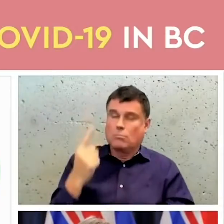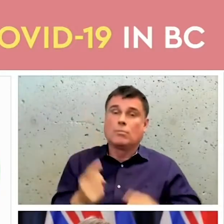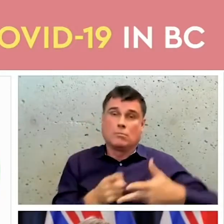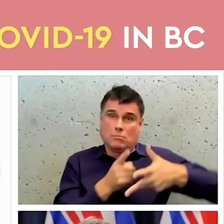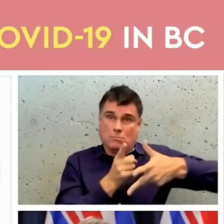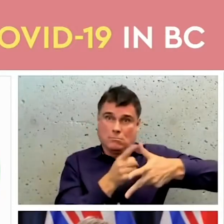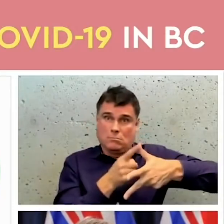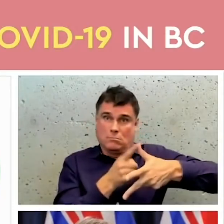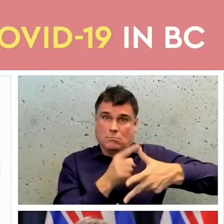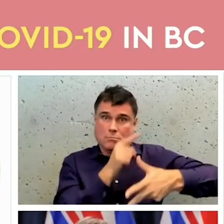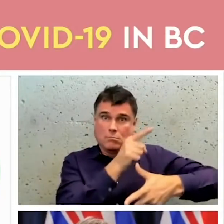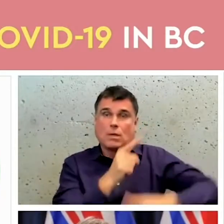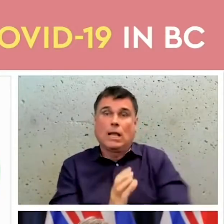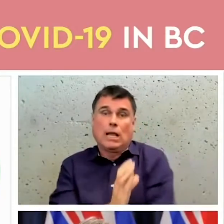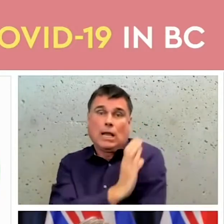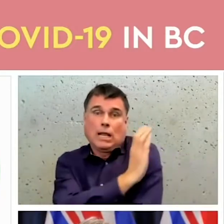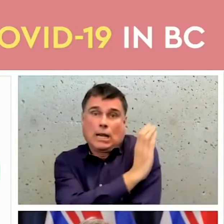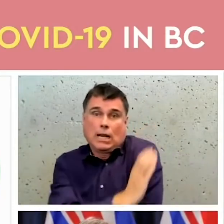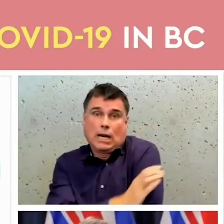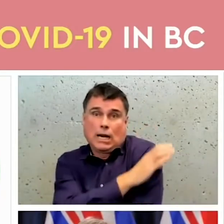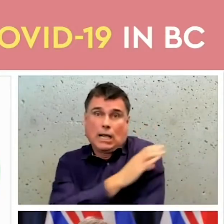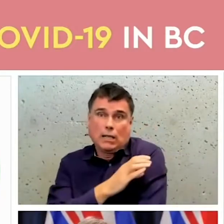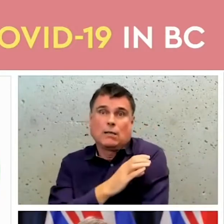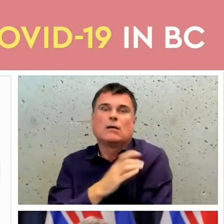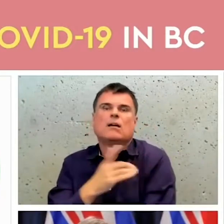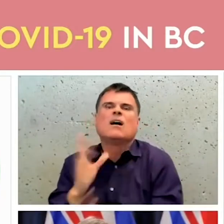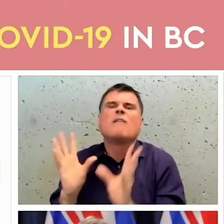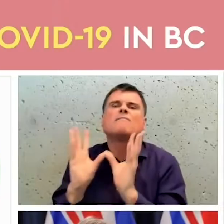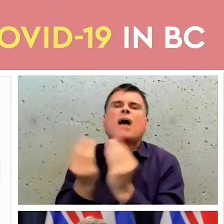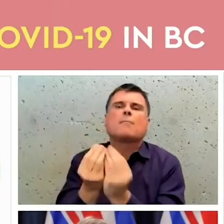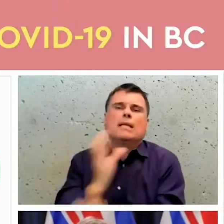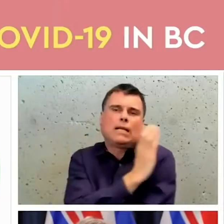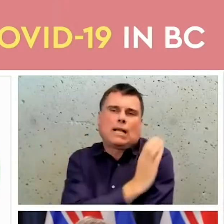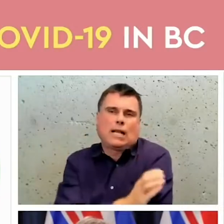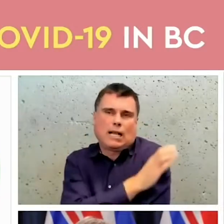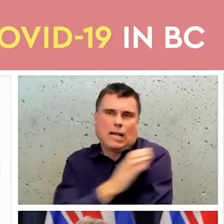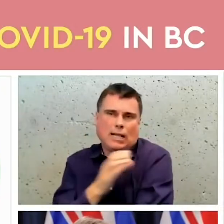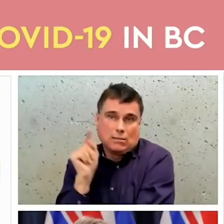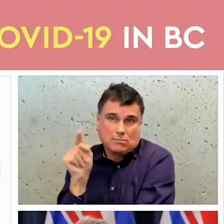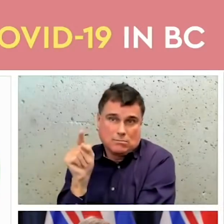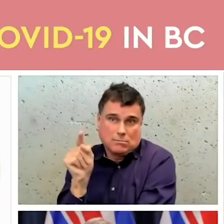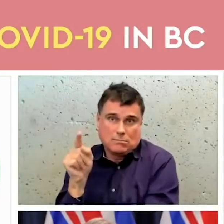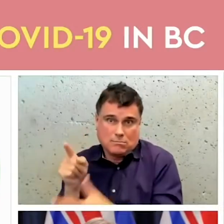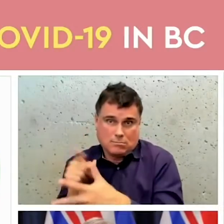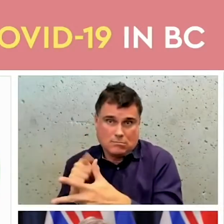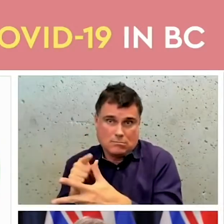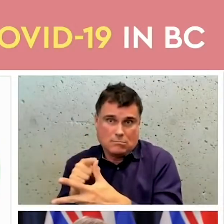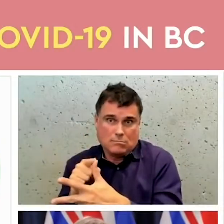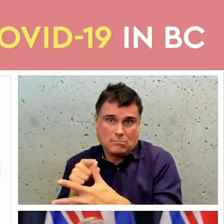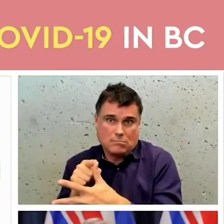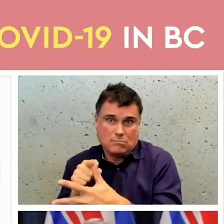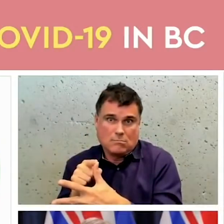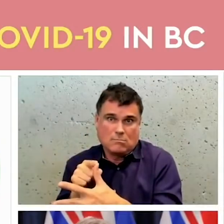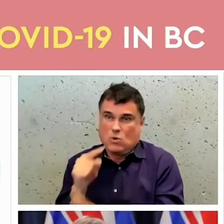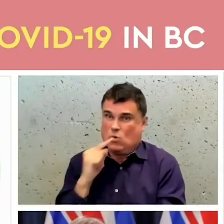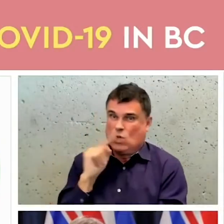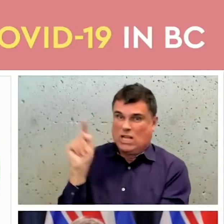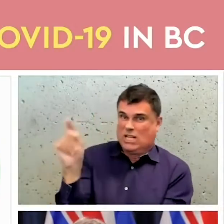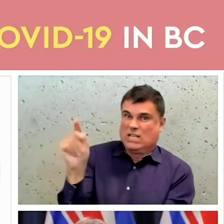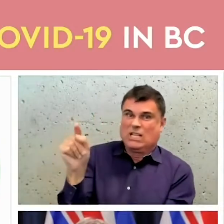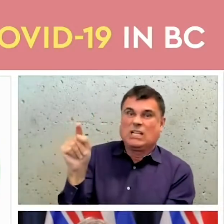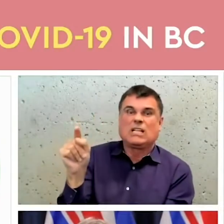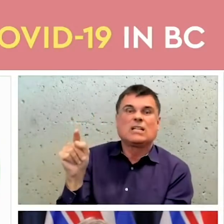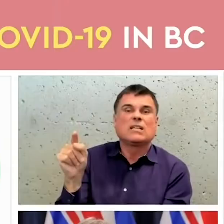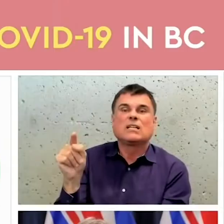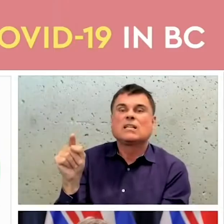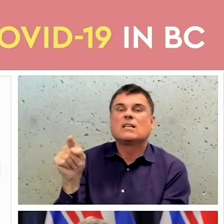family clinics, and those will be clinics where we're actually not doing any of the other streams like boosters